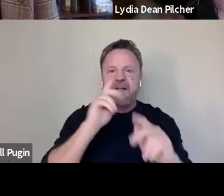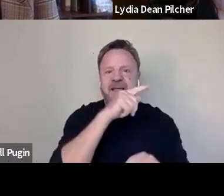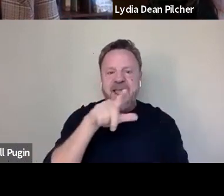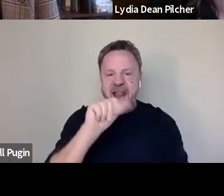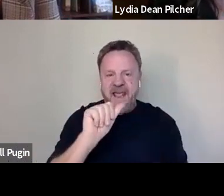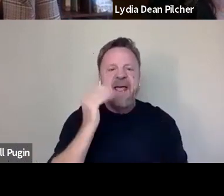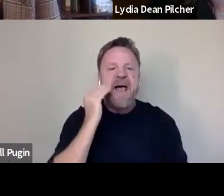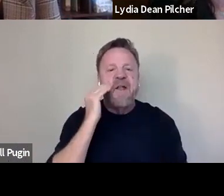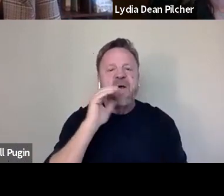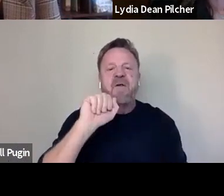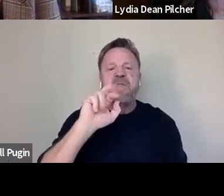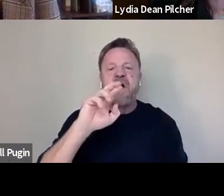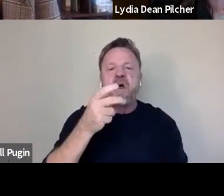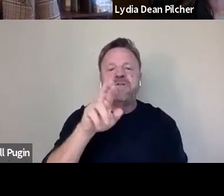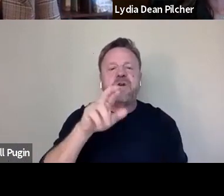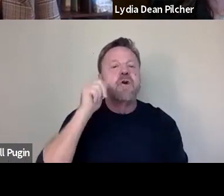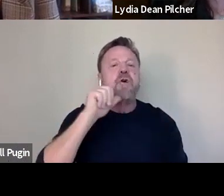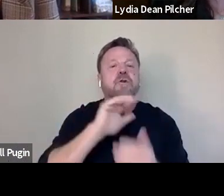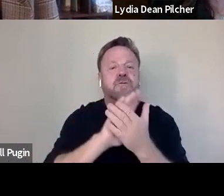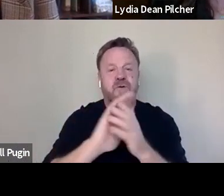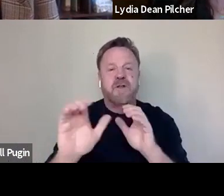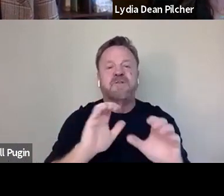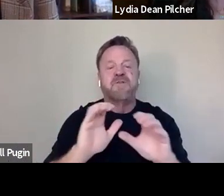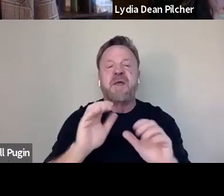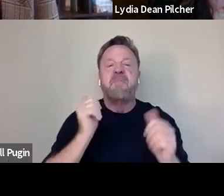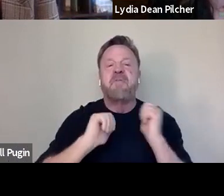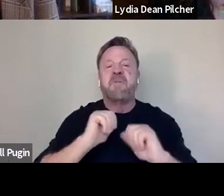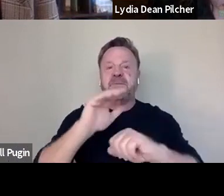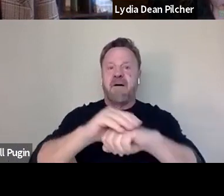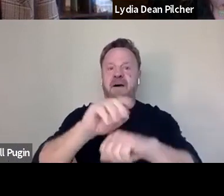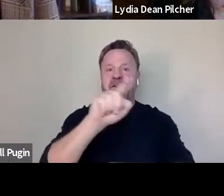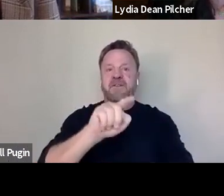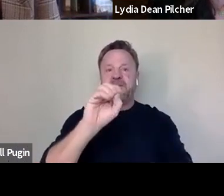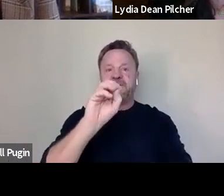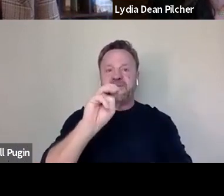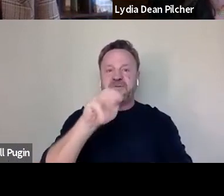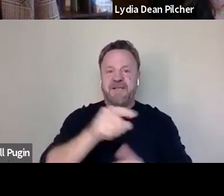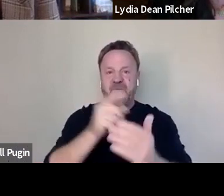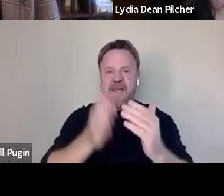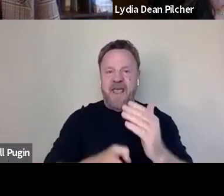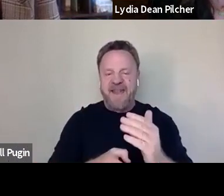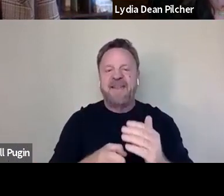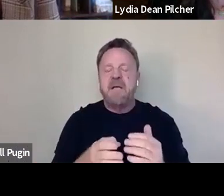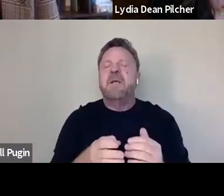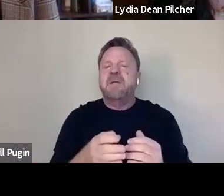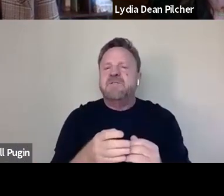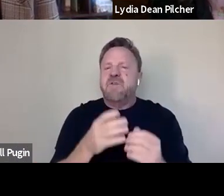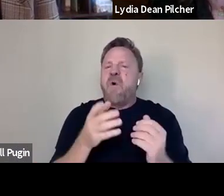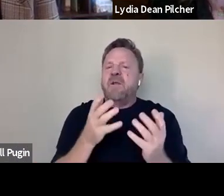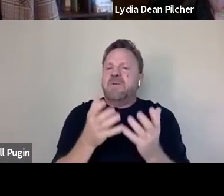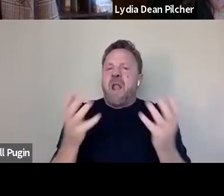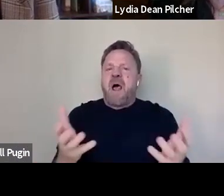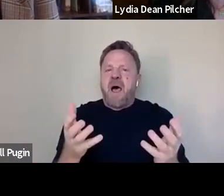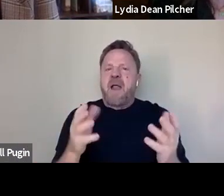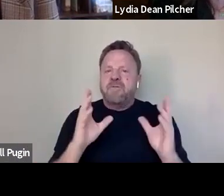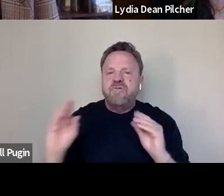know the Archer Girls School is doing a performance on Zoom this weekend. So there's a lot to